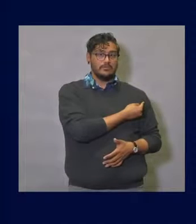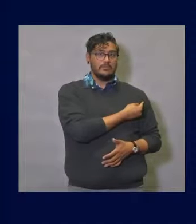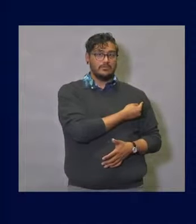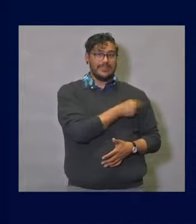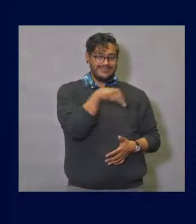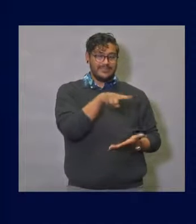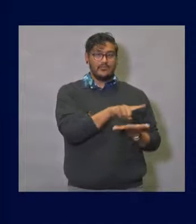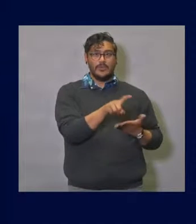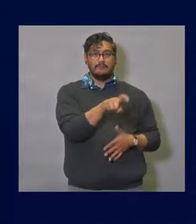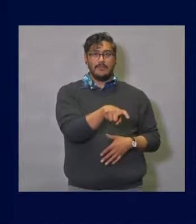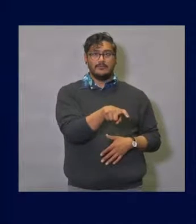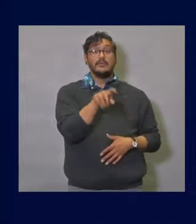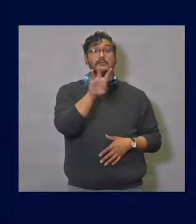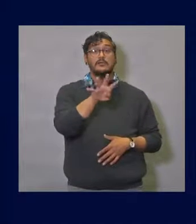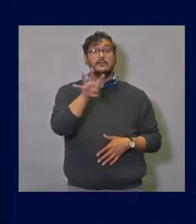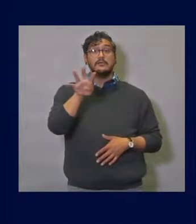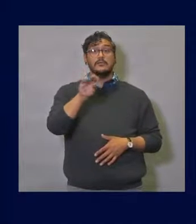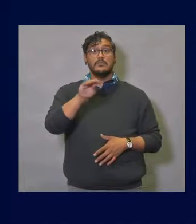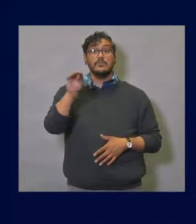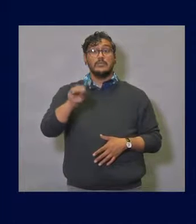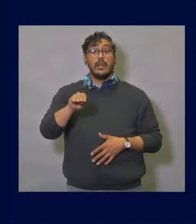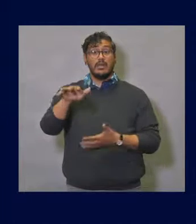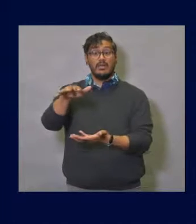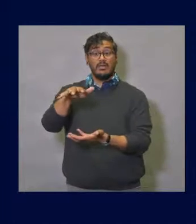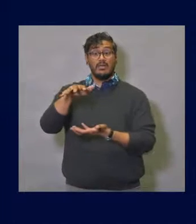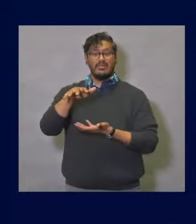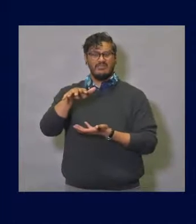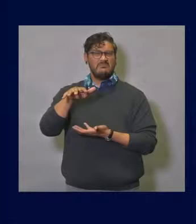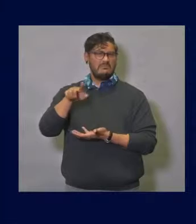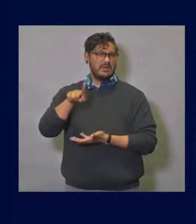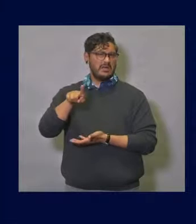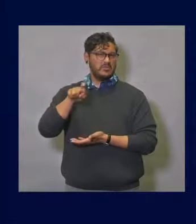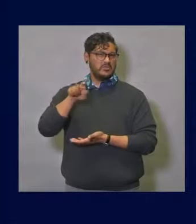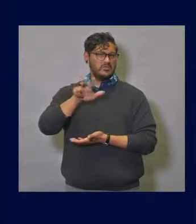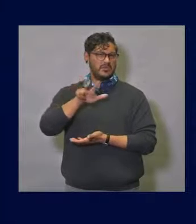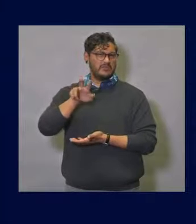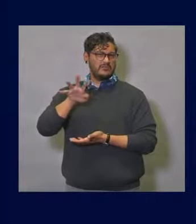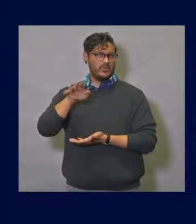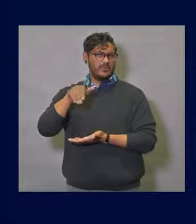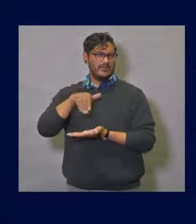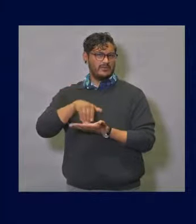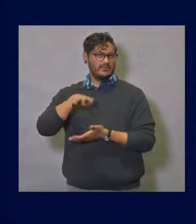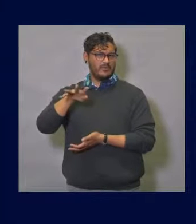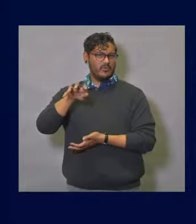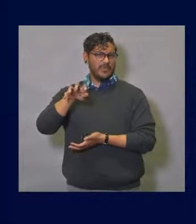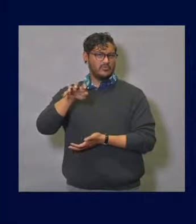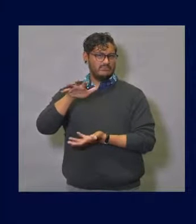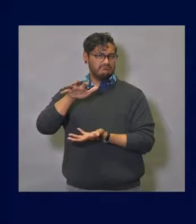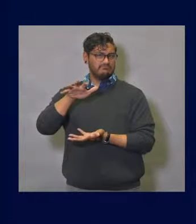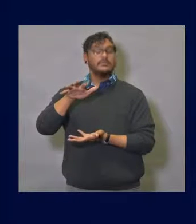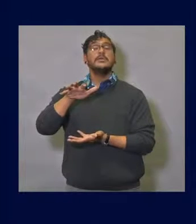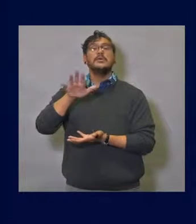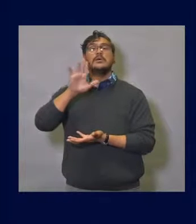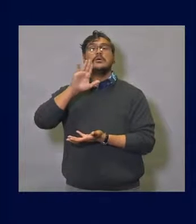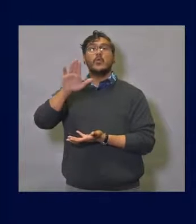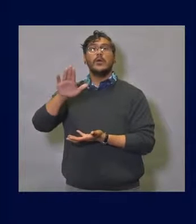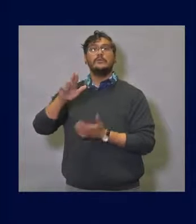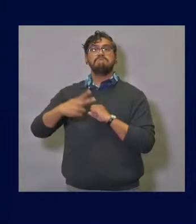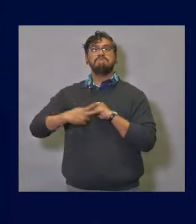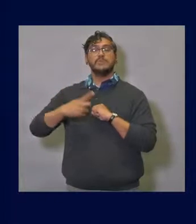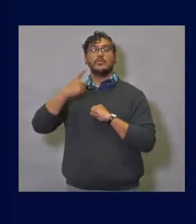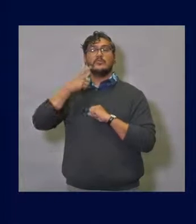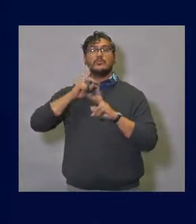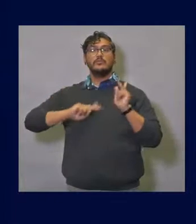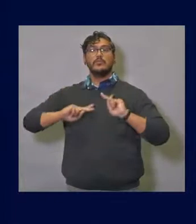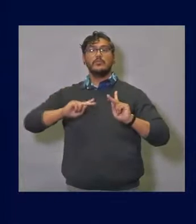week. 44% of the week's allocation, or 124,400 vaccines, will be reserved for people